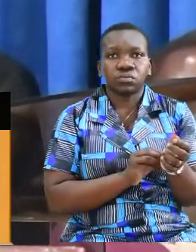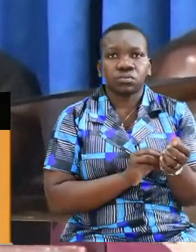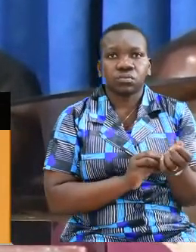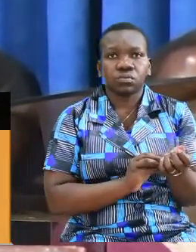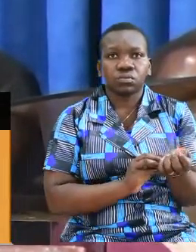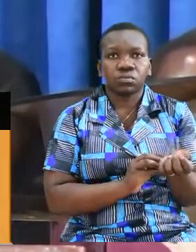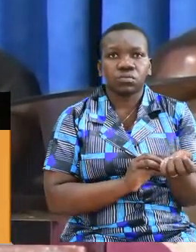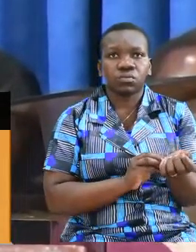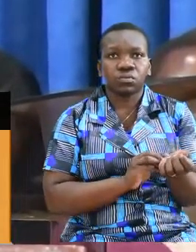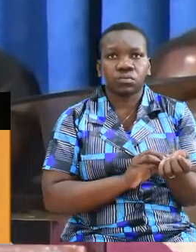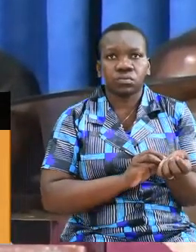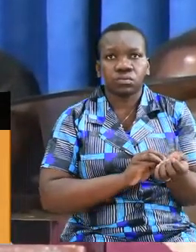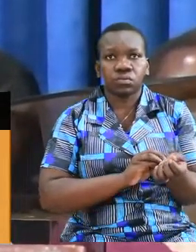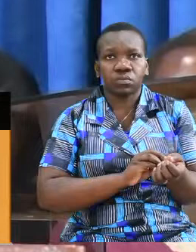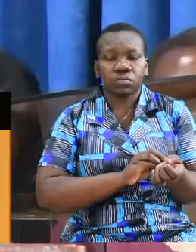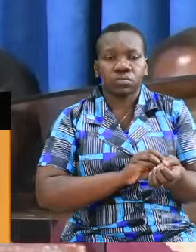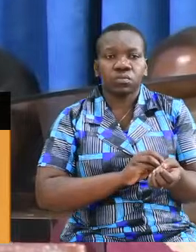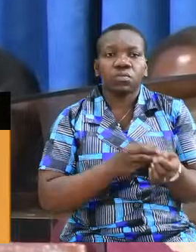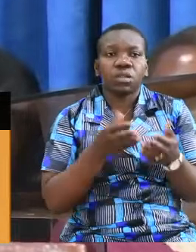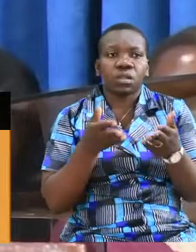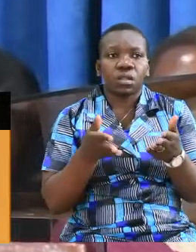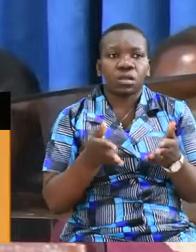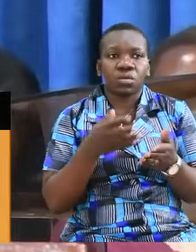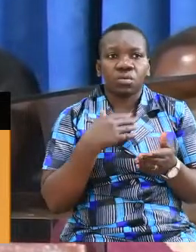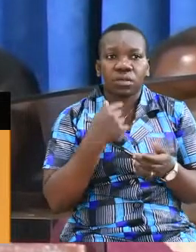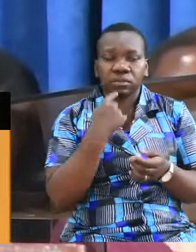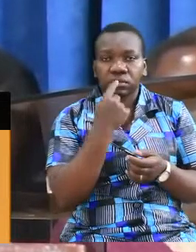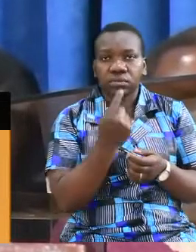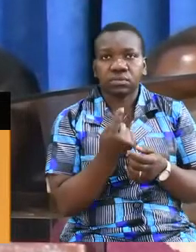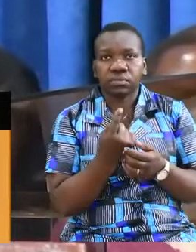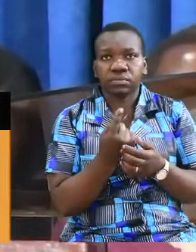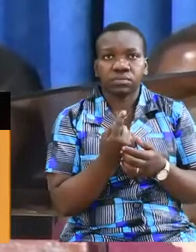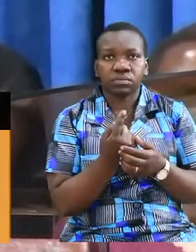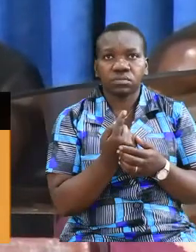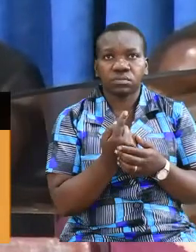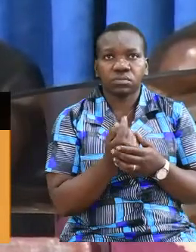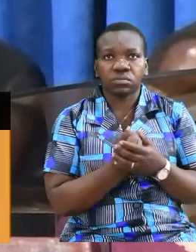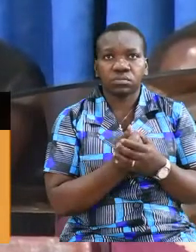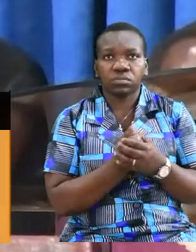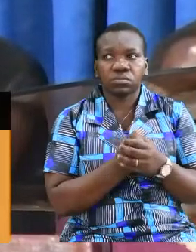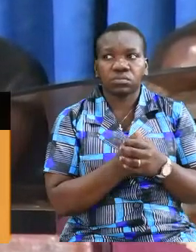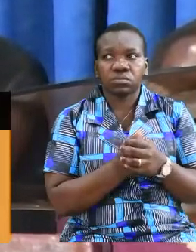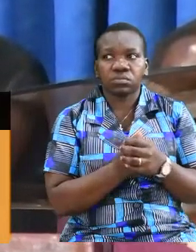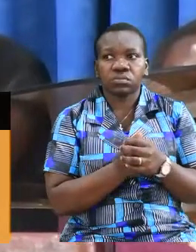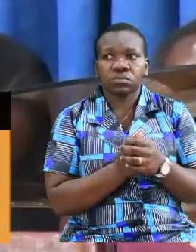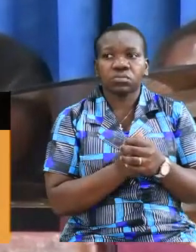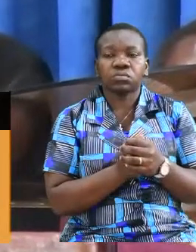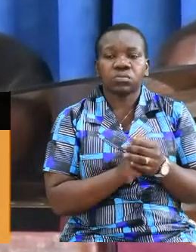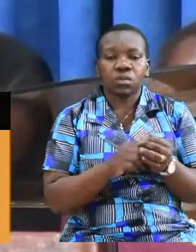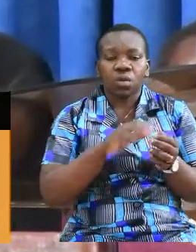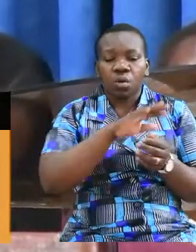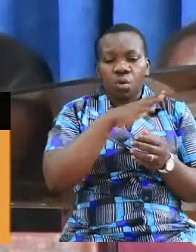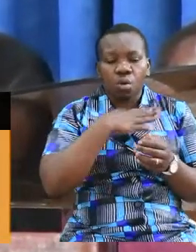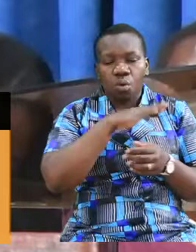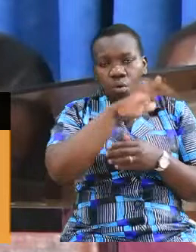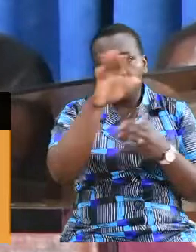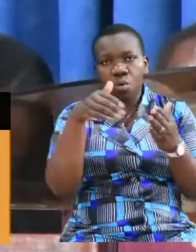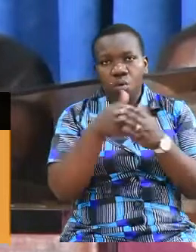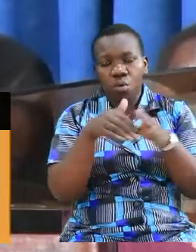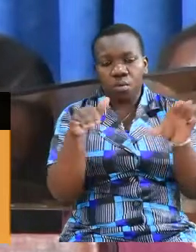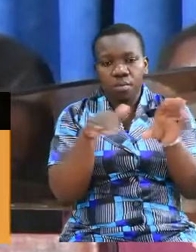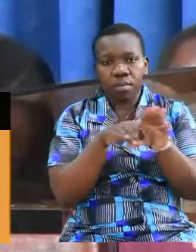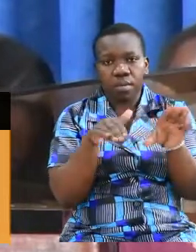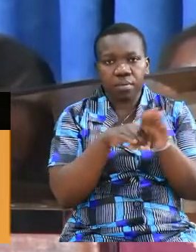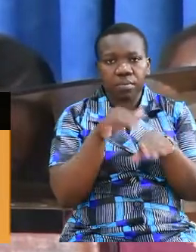Friday prayers are still ongoing, and last Friday we still registered new members, so